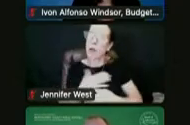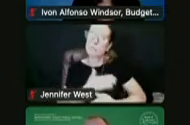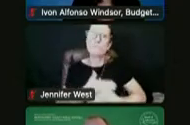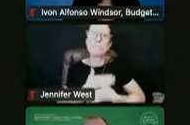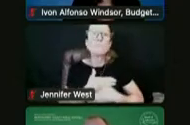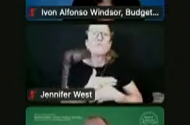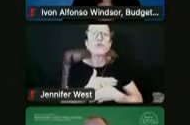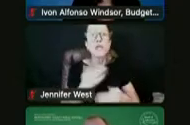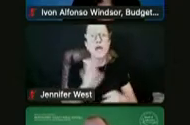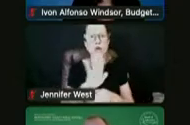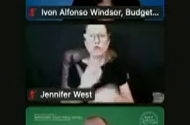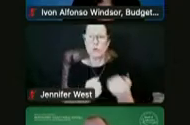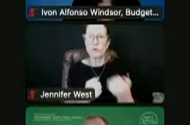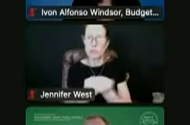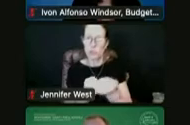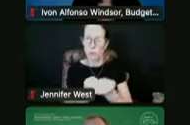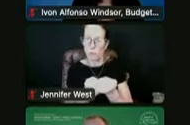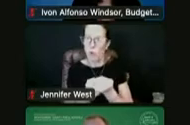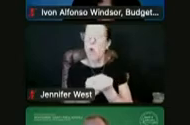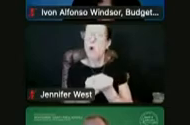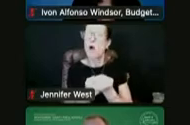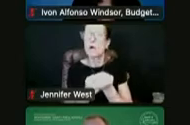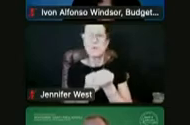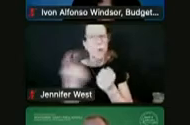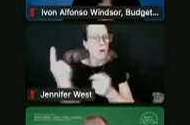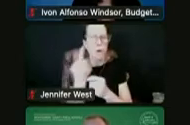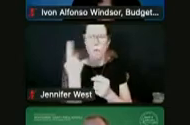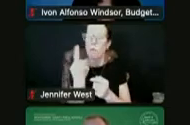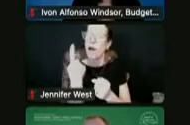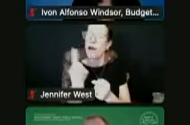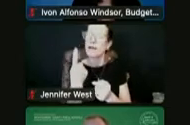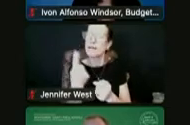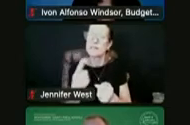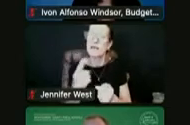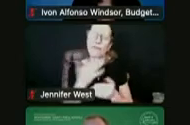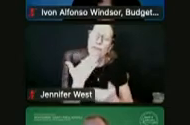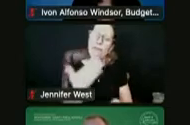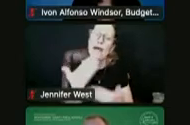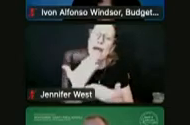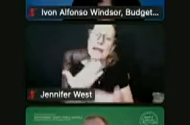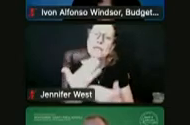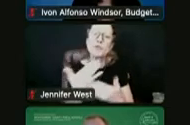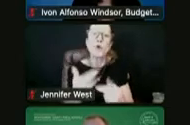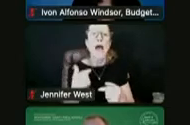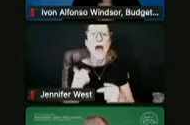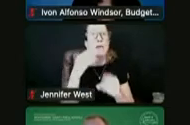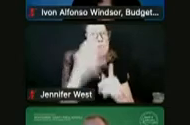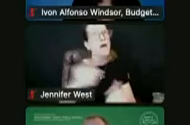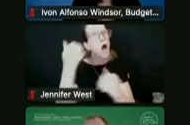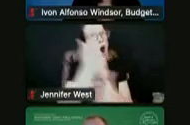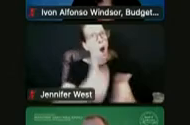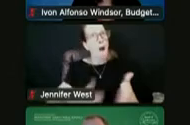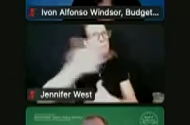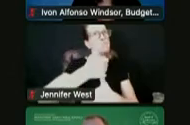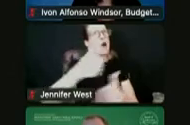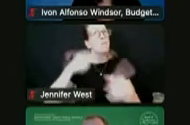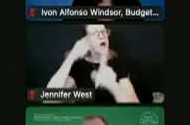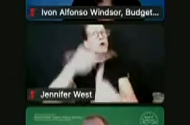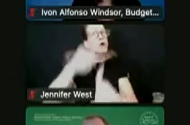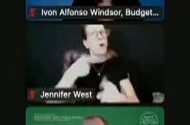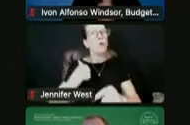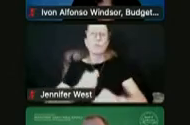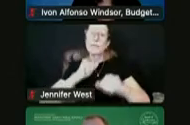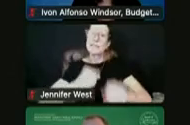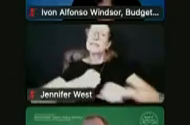understanding. But always know, again, that our primary goal is to make sure that we are protecting